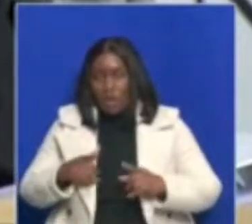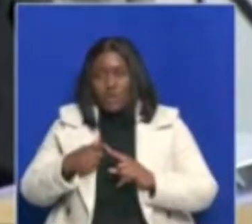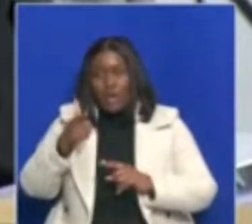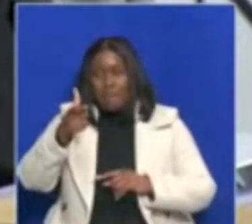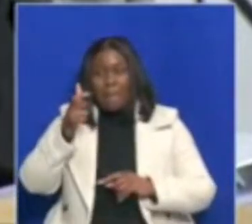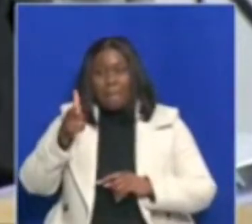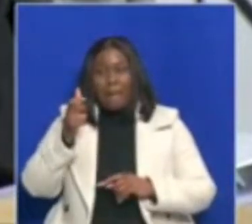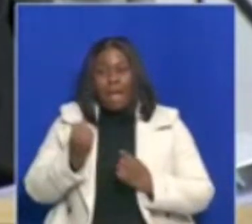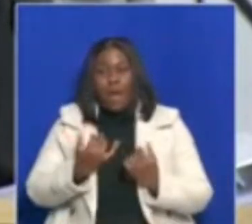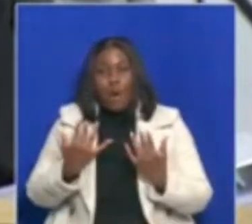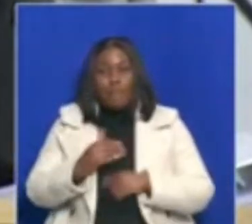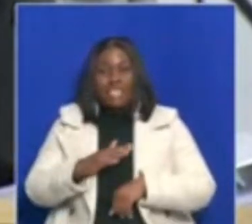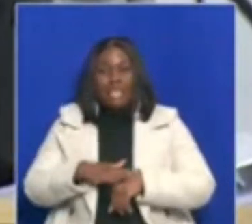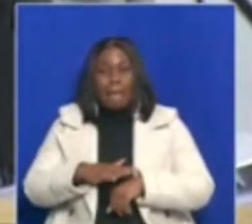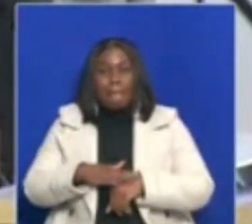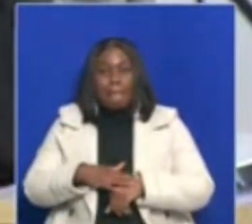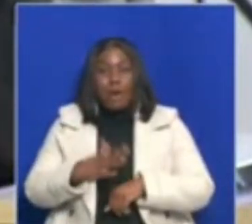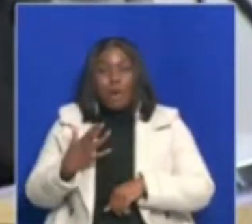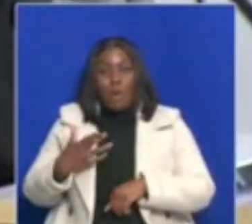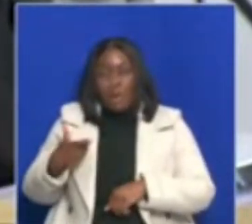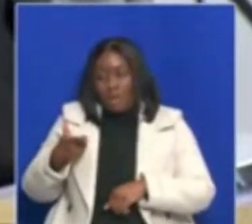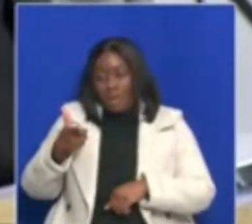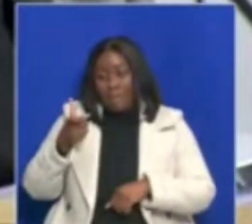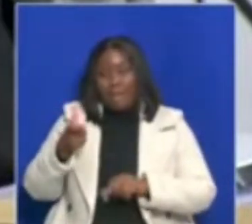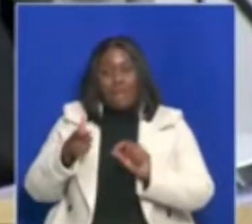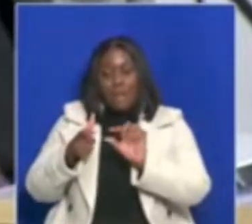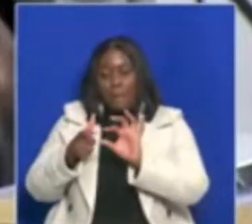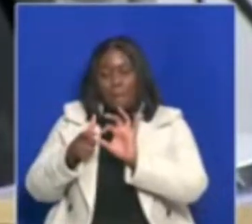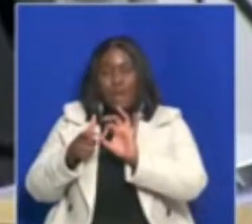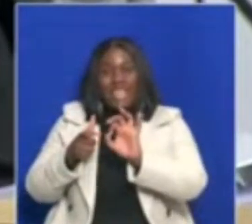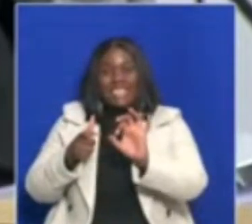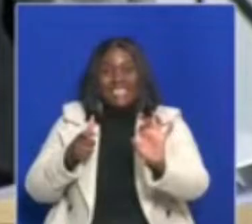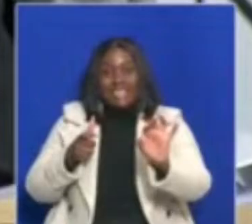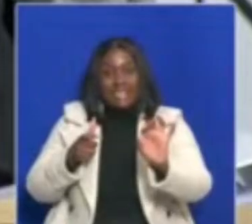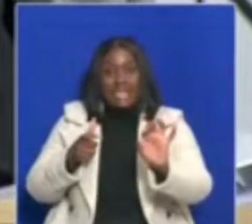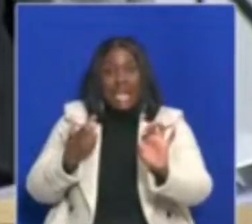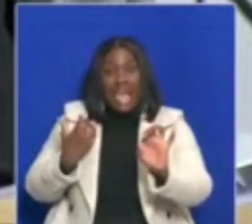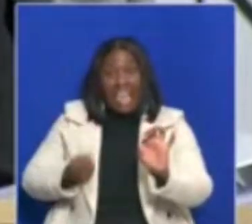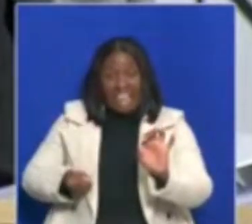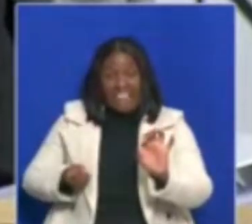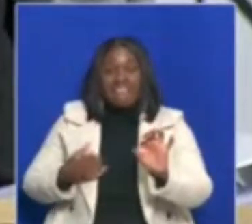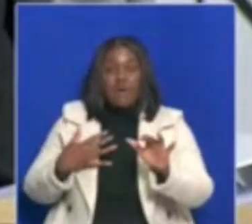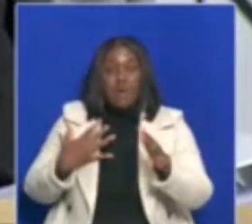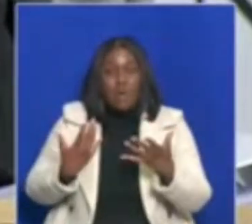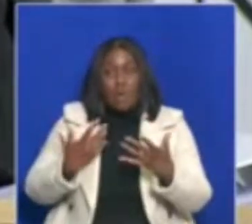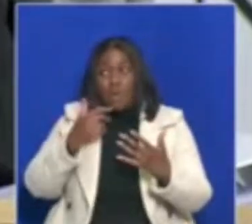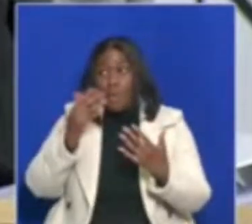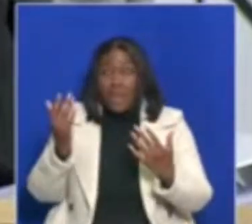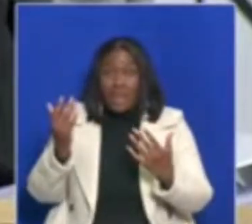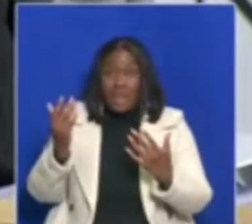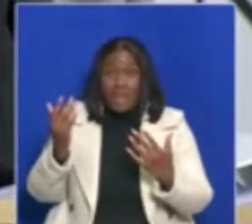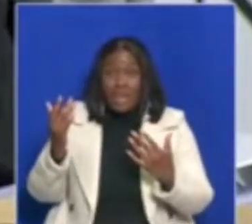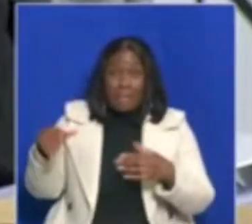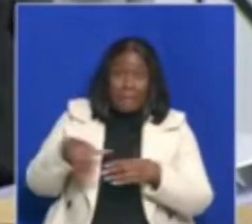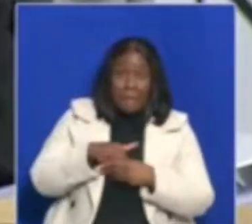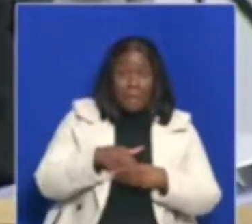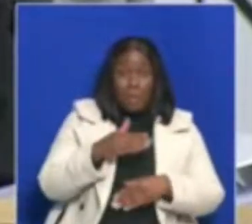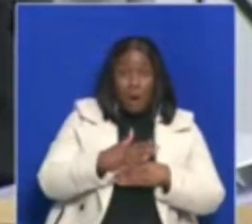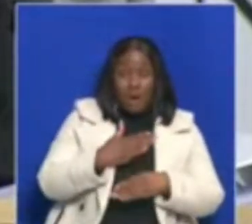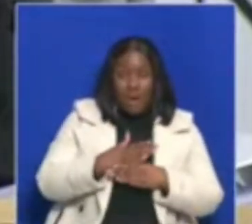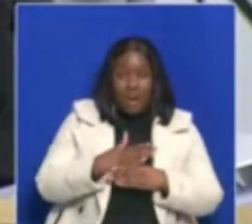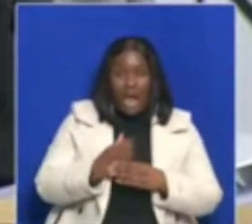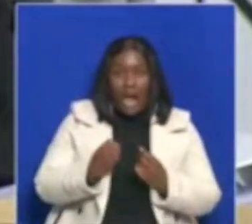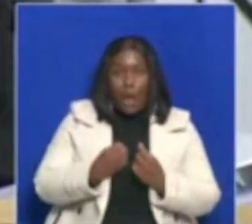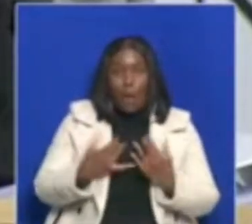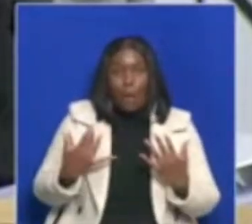has in his possession versus the number of rounds that when he came on duty. So when the member is not there, it's